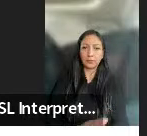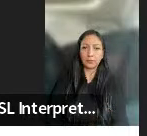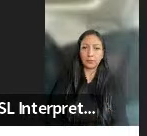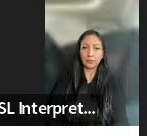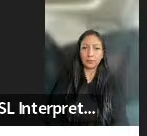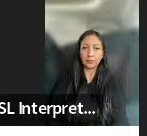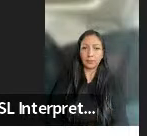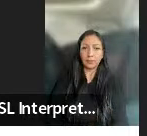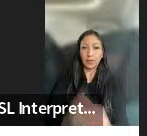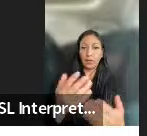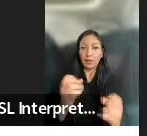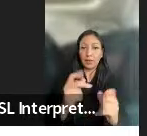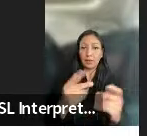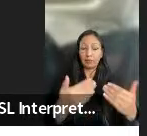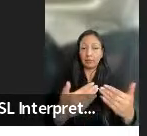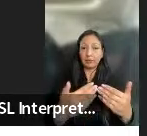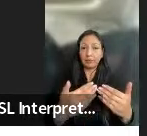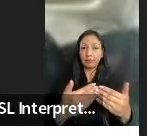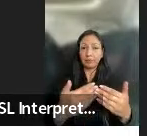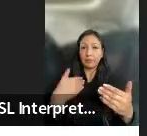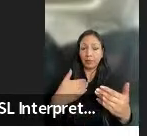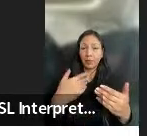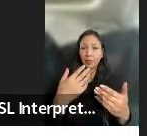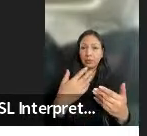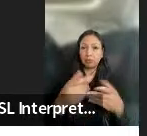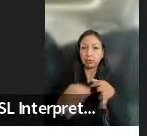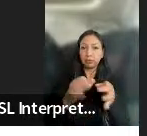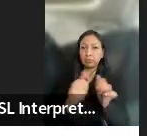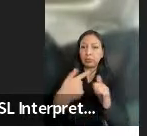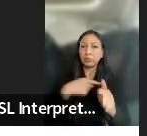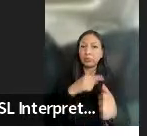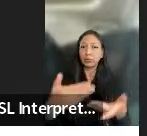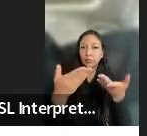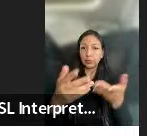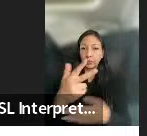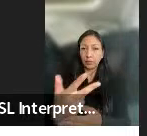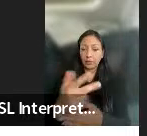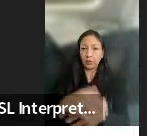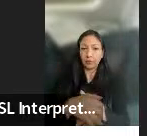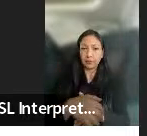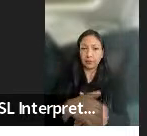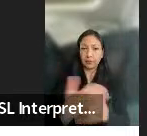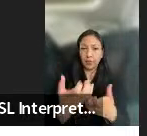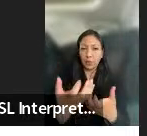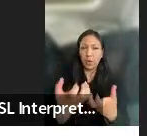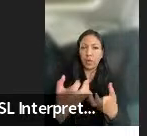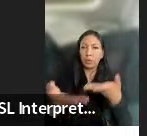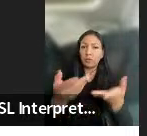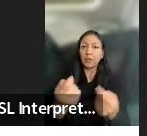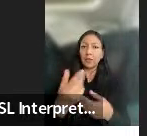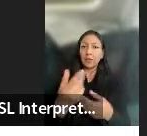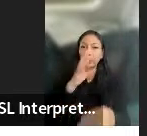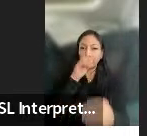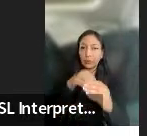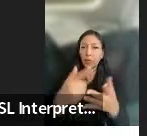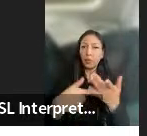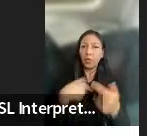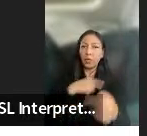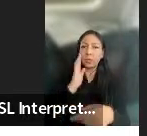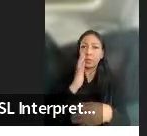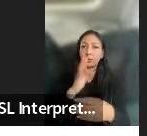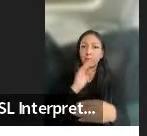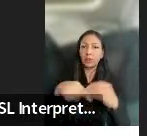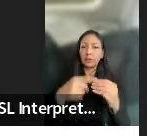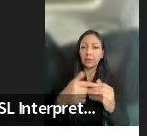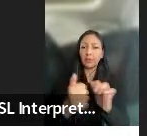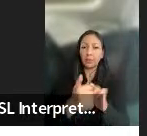Before going on to explain what we're planning for Proposal 3, I want to provide a little bit of insight on what I'm going to be referring to